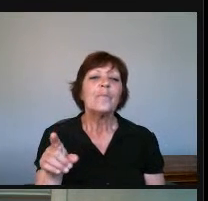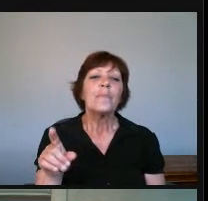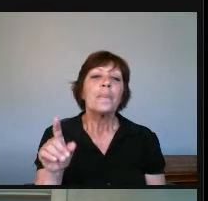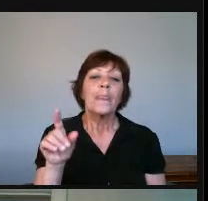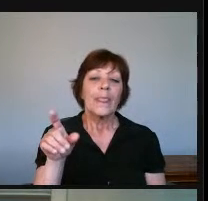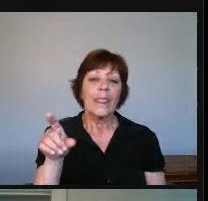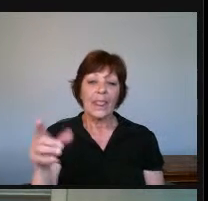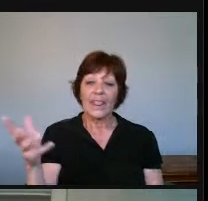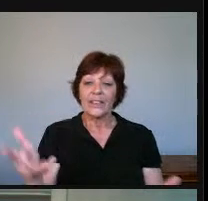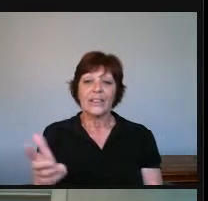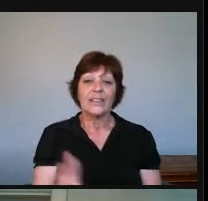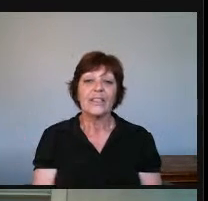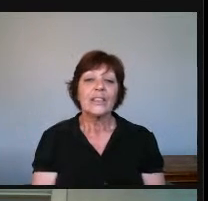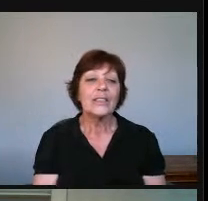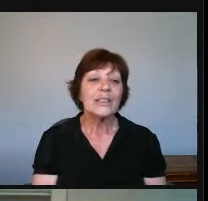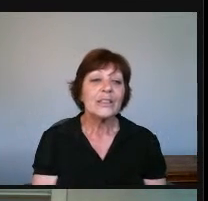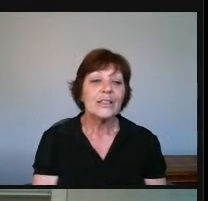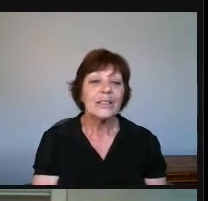chat.